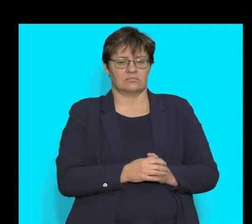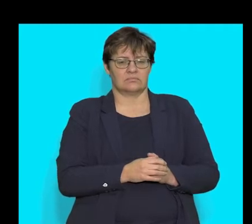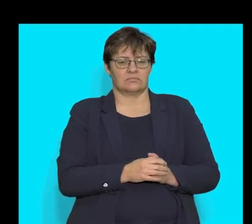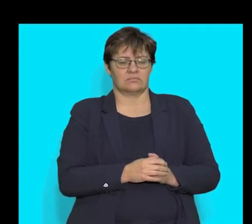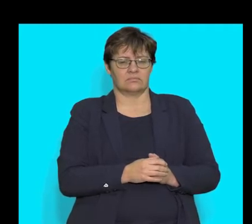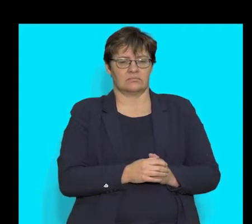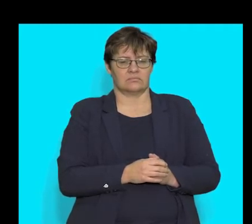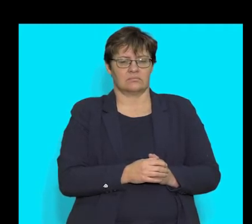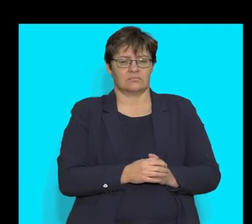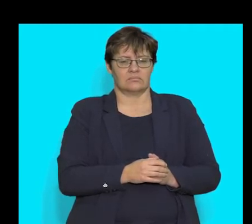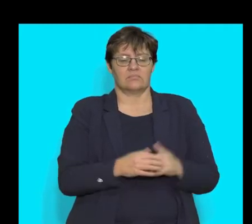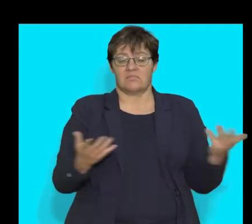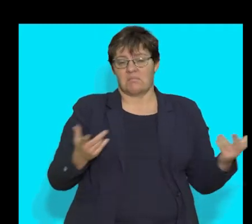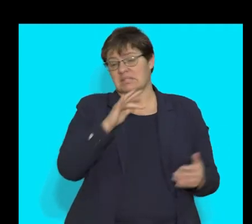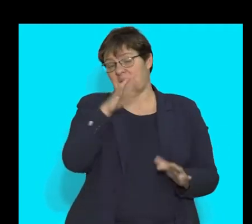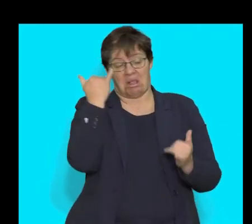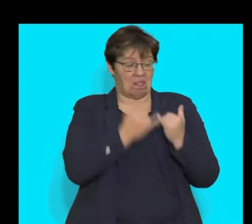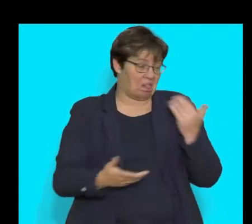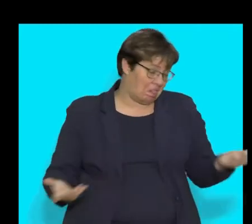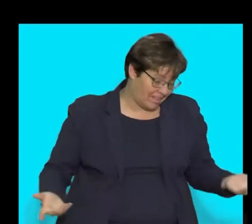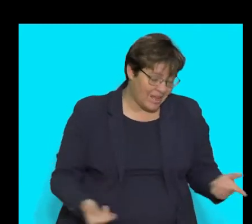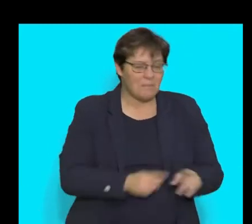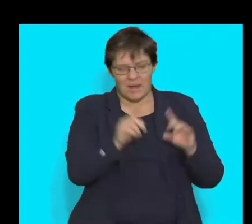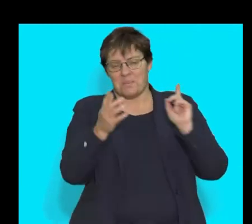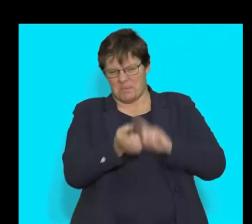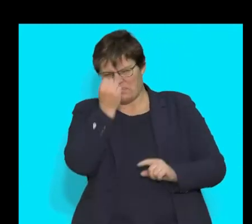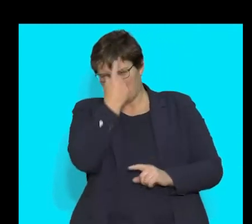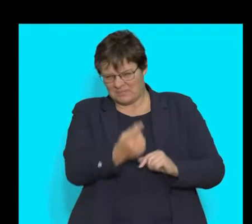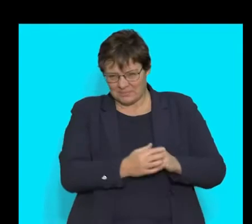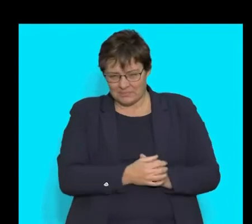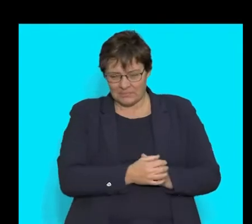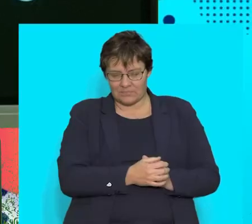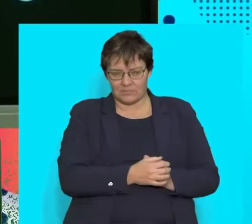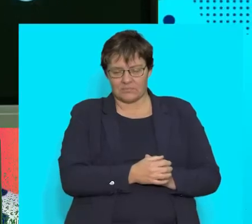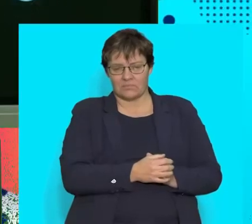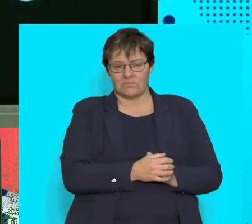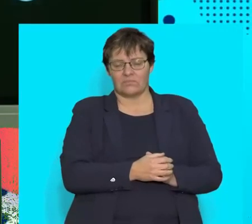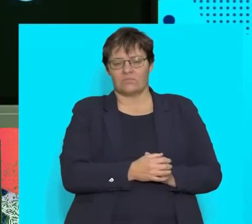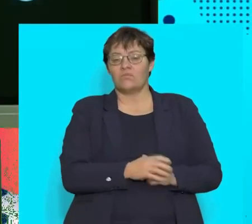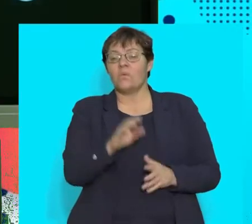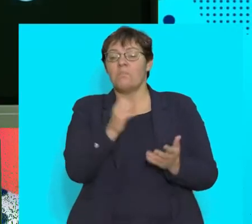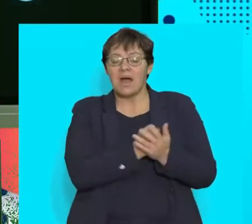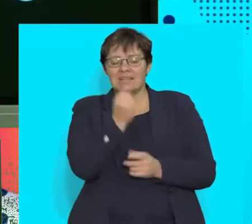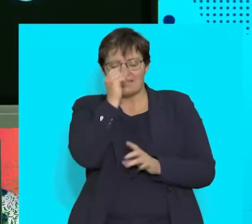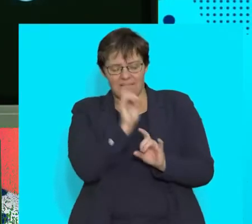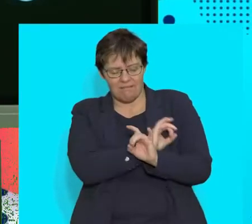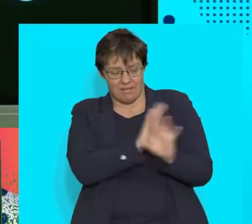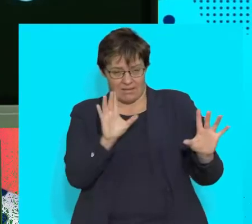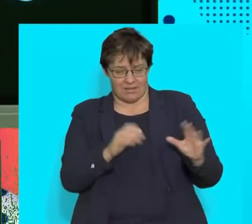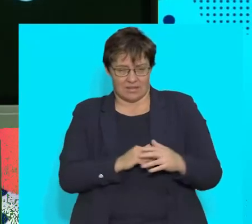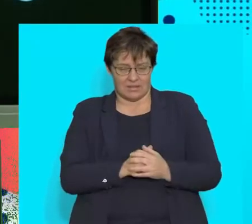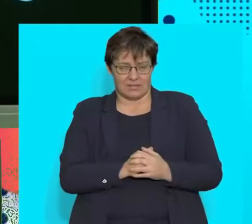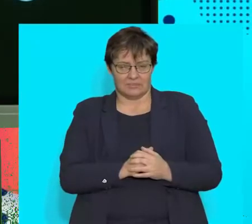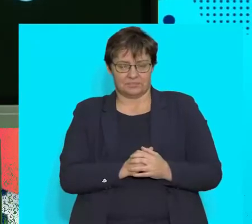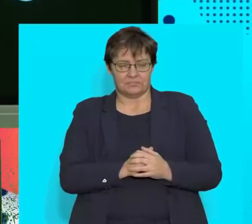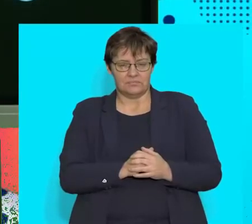Parabola. Sorry, my spelling's not very good, but we've got it. So I need you to understand something now,